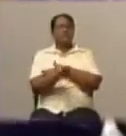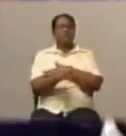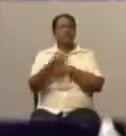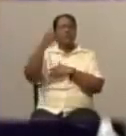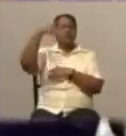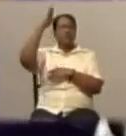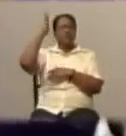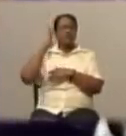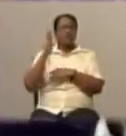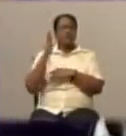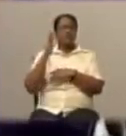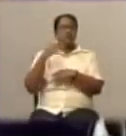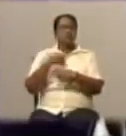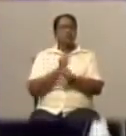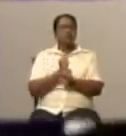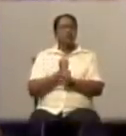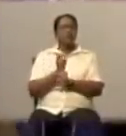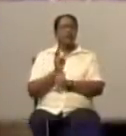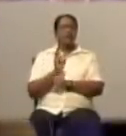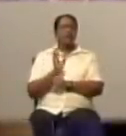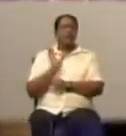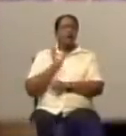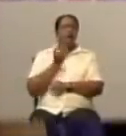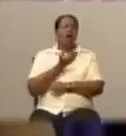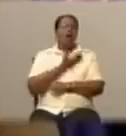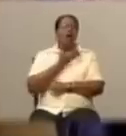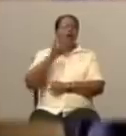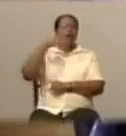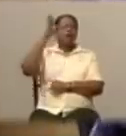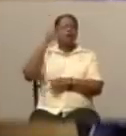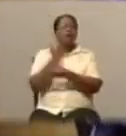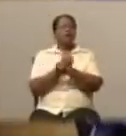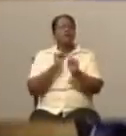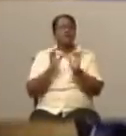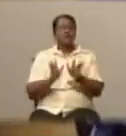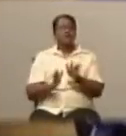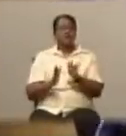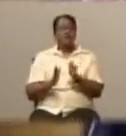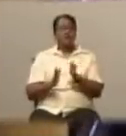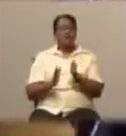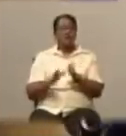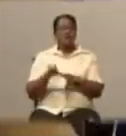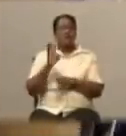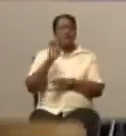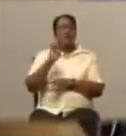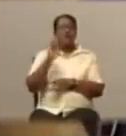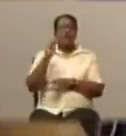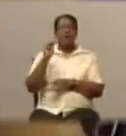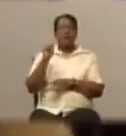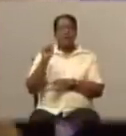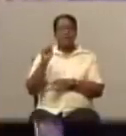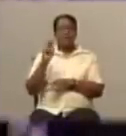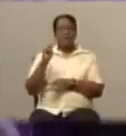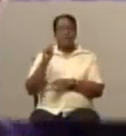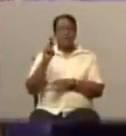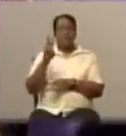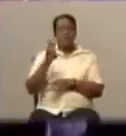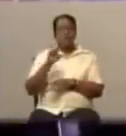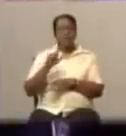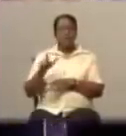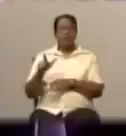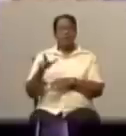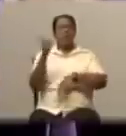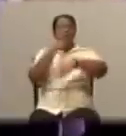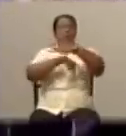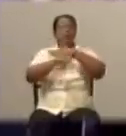is the Emmanuel, the one among us. So the prophet Isaiah, John the Baptist, the Blessed Virgin Mary